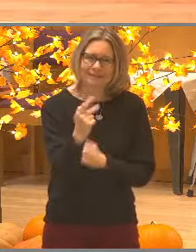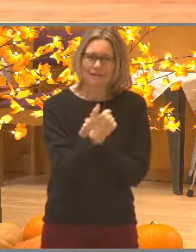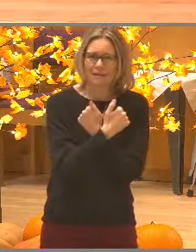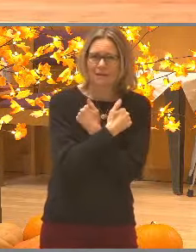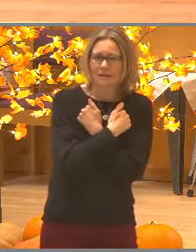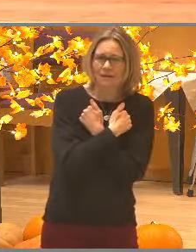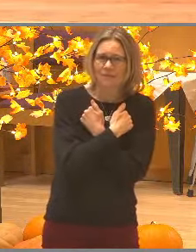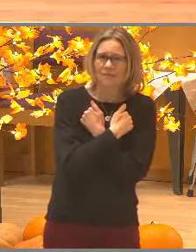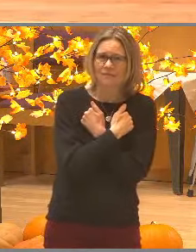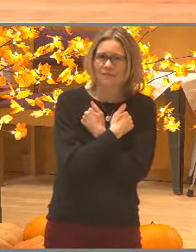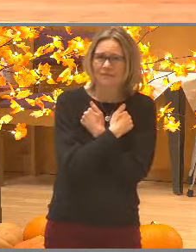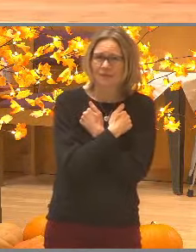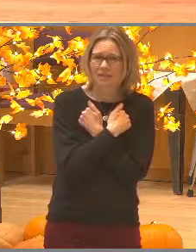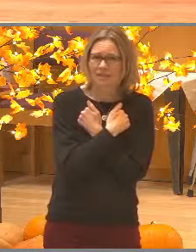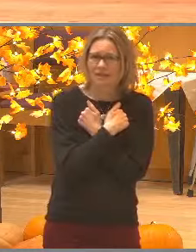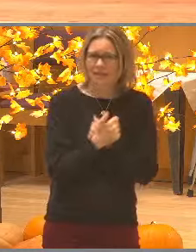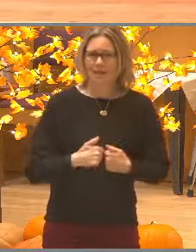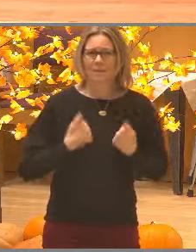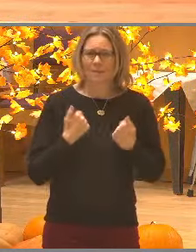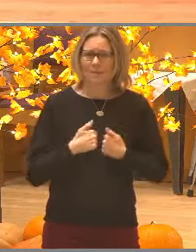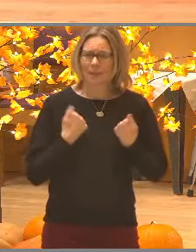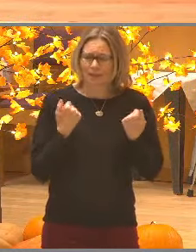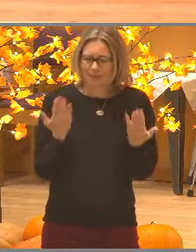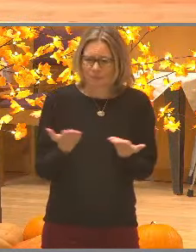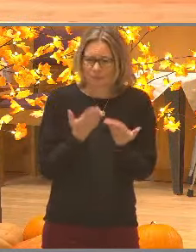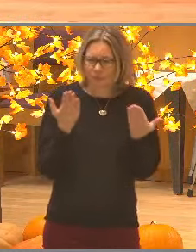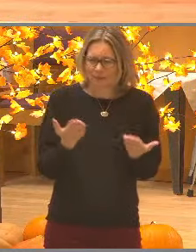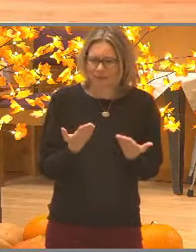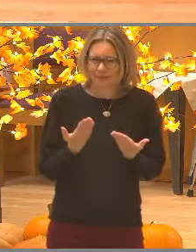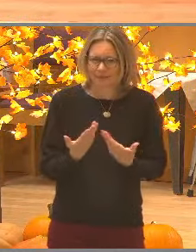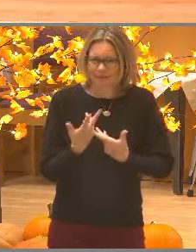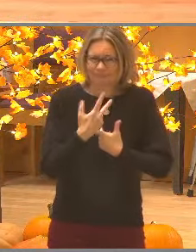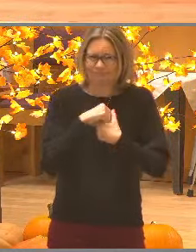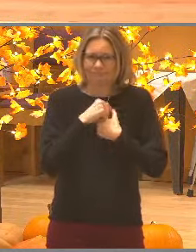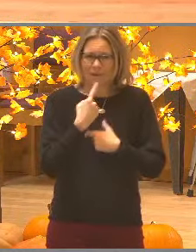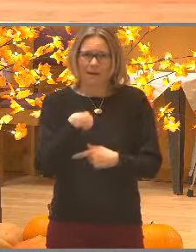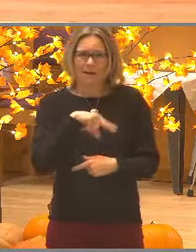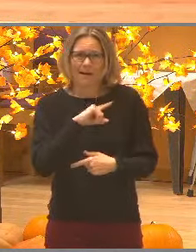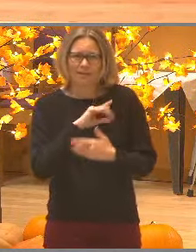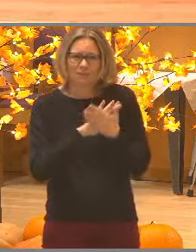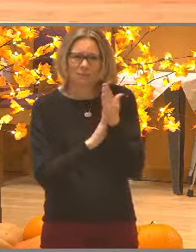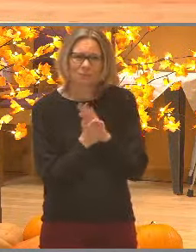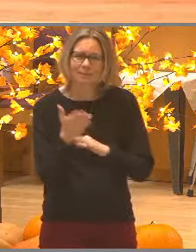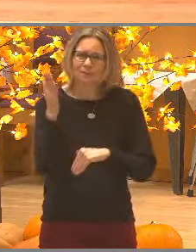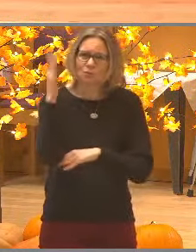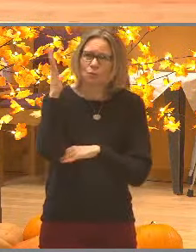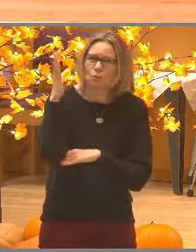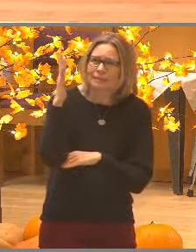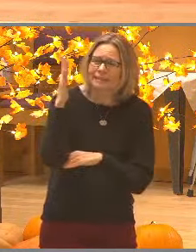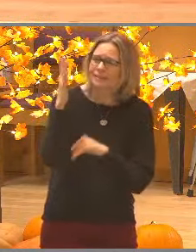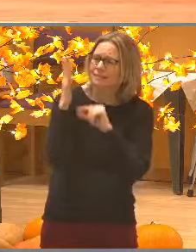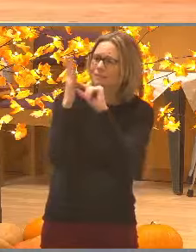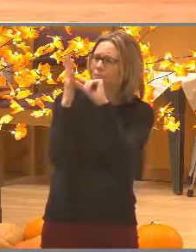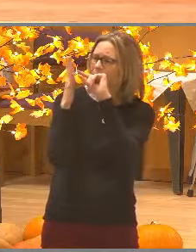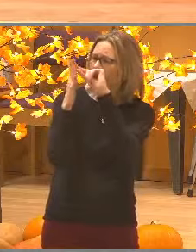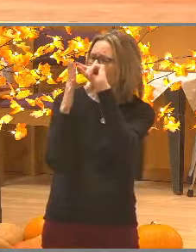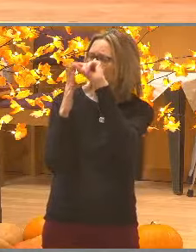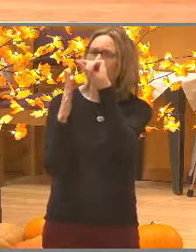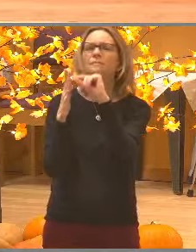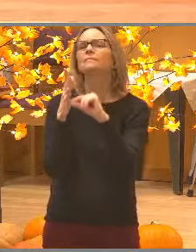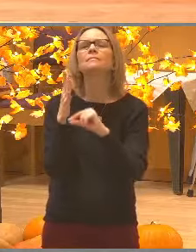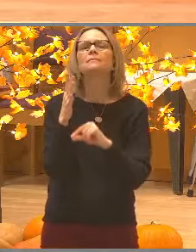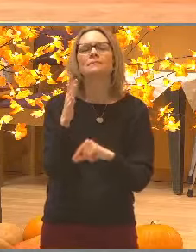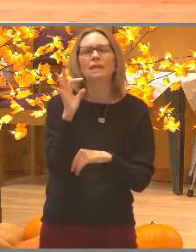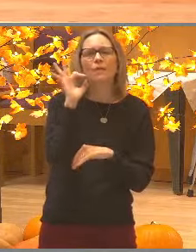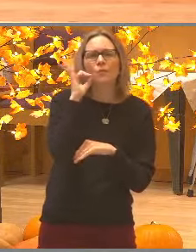love and the abiding presence in each one of us, to be the trees and the branches and the fruits that